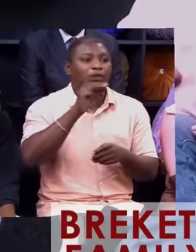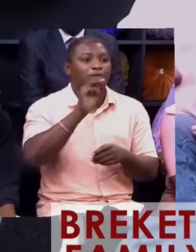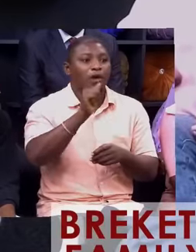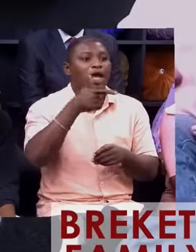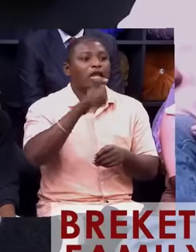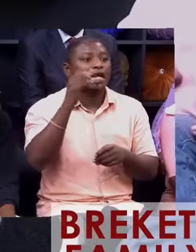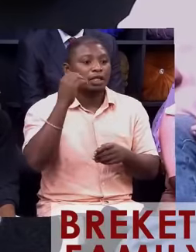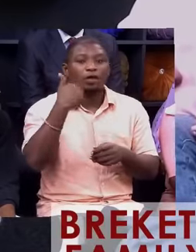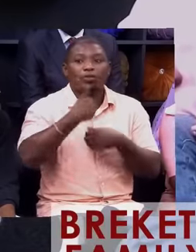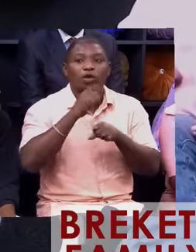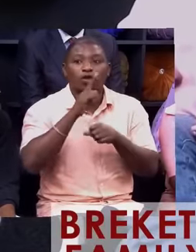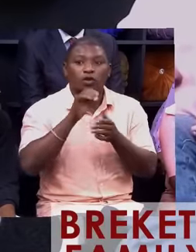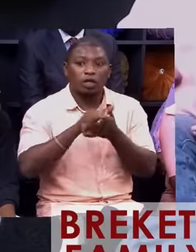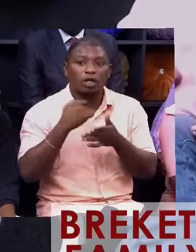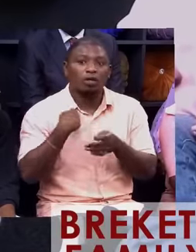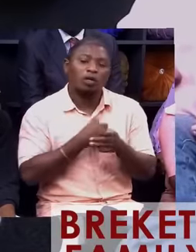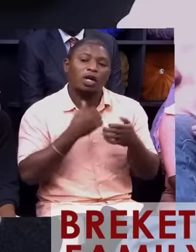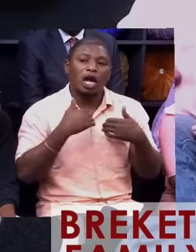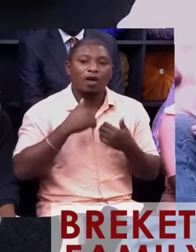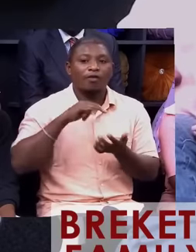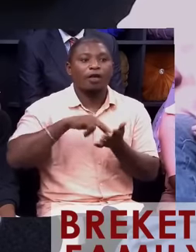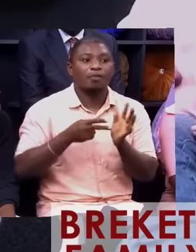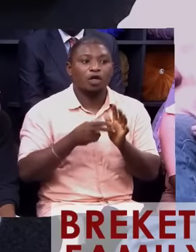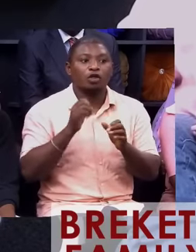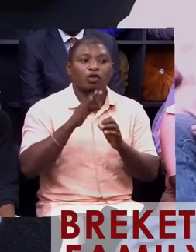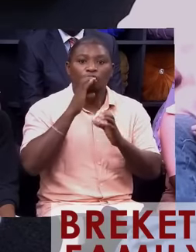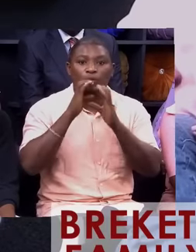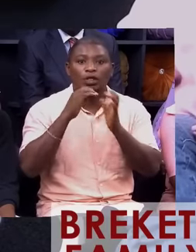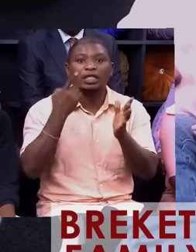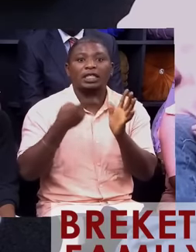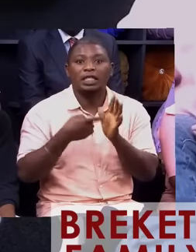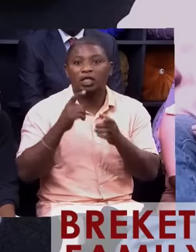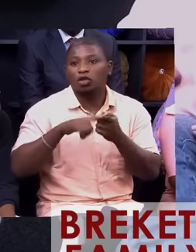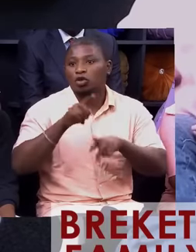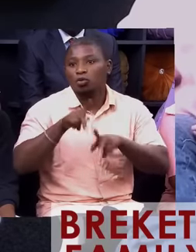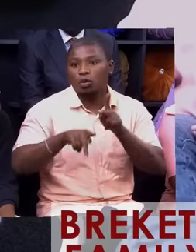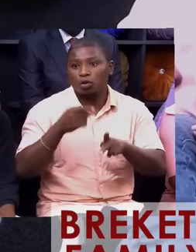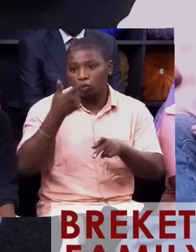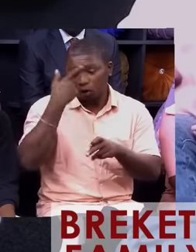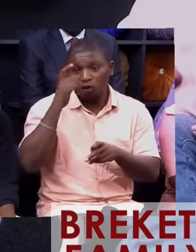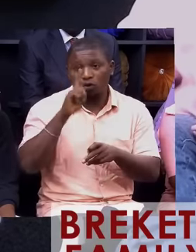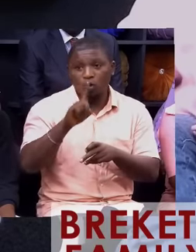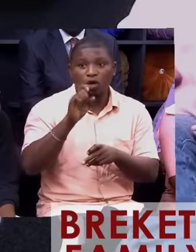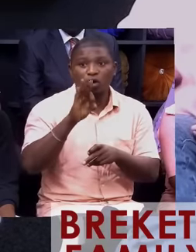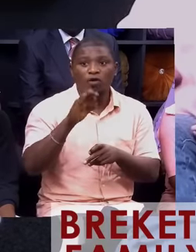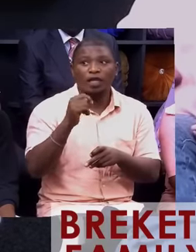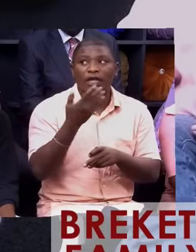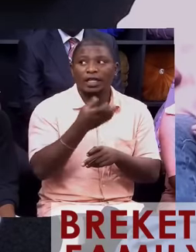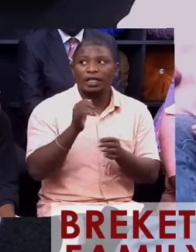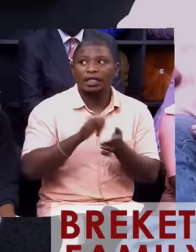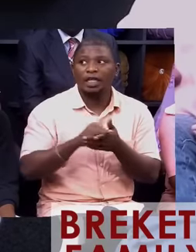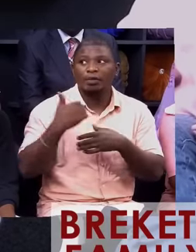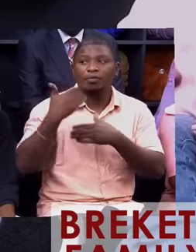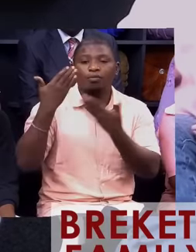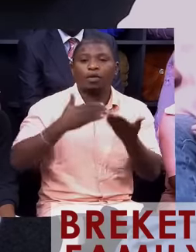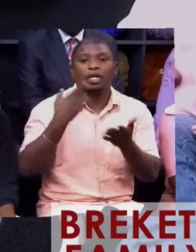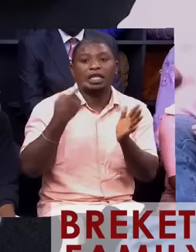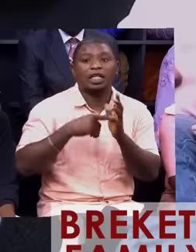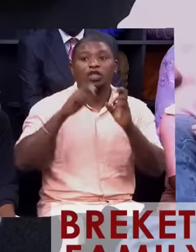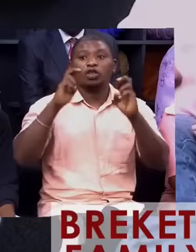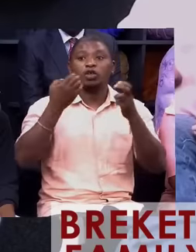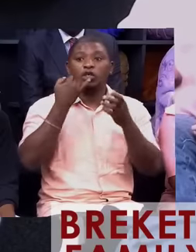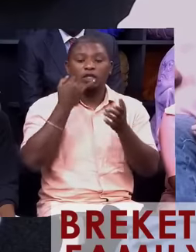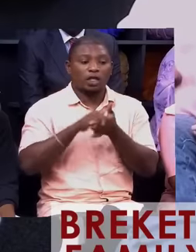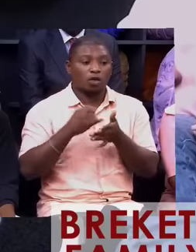have a means of communicating this to people because one of the thing that caused all these issues is that we don't